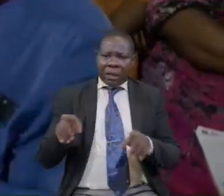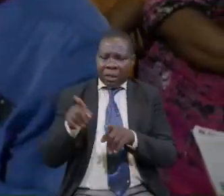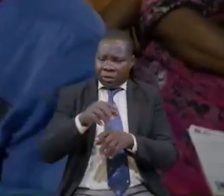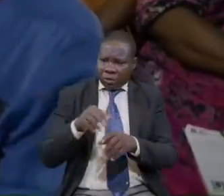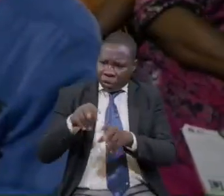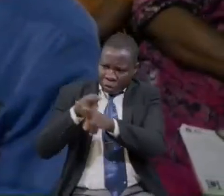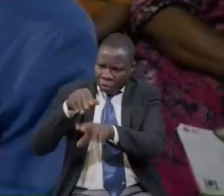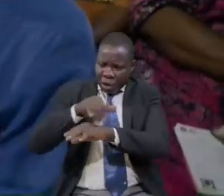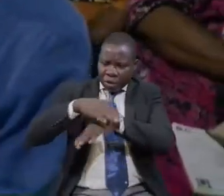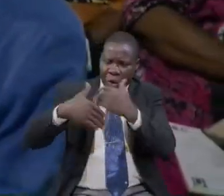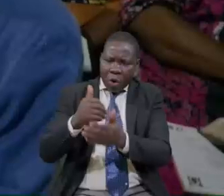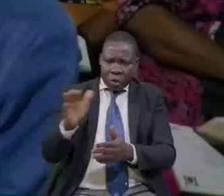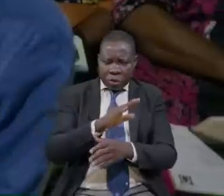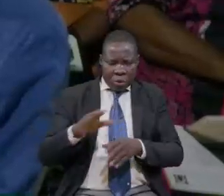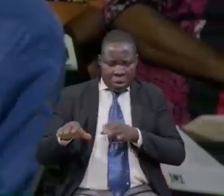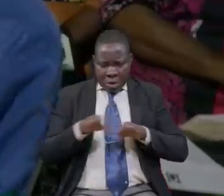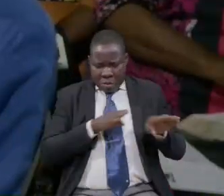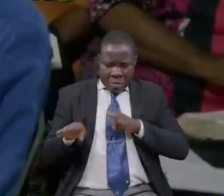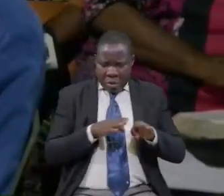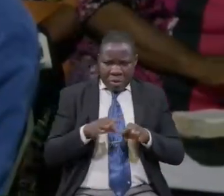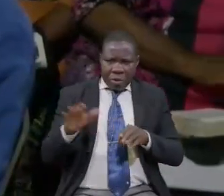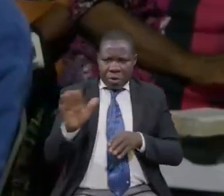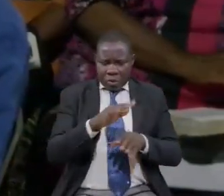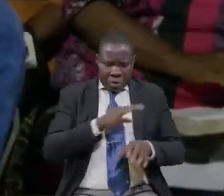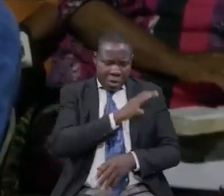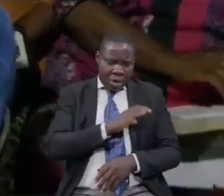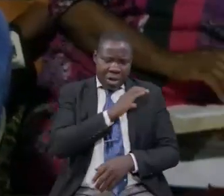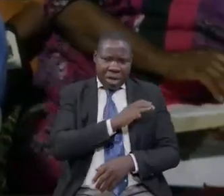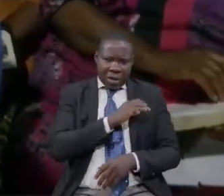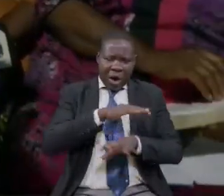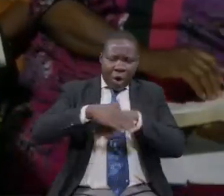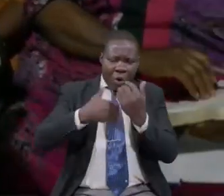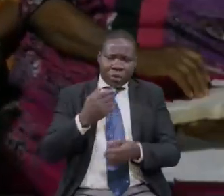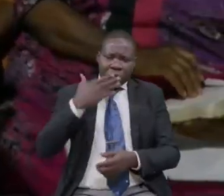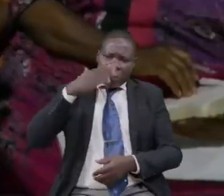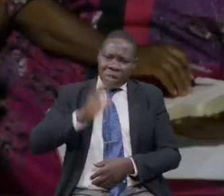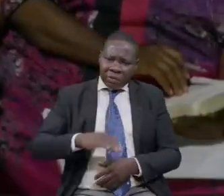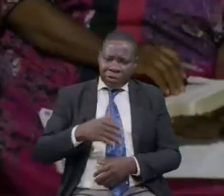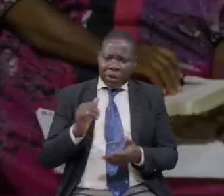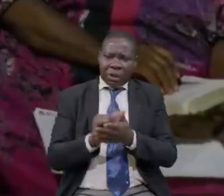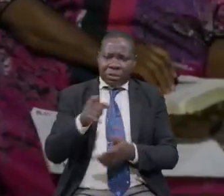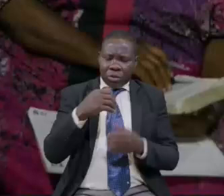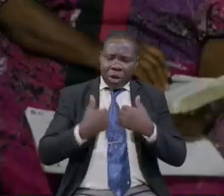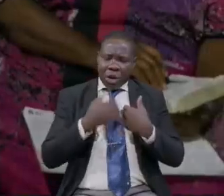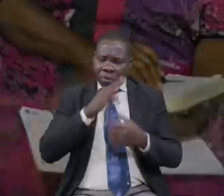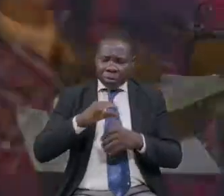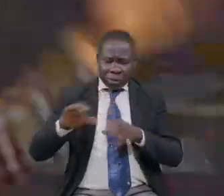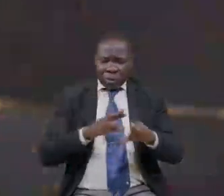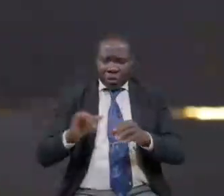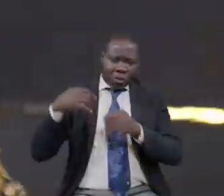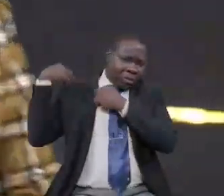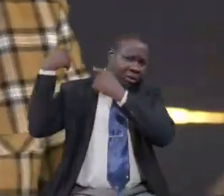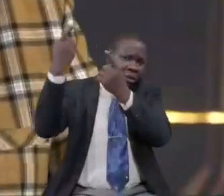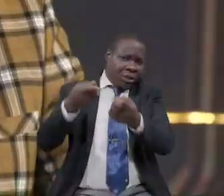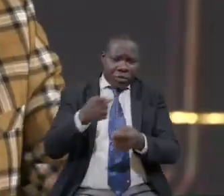your behavior, your character, all the evil you have been doing since you knew left